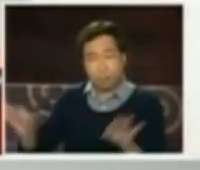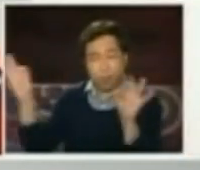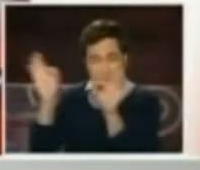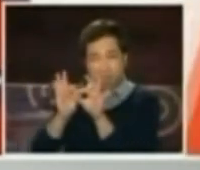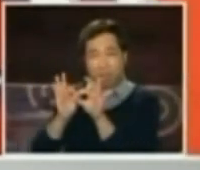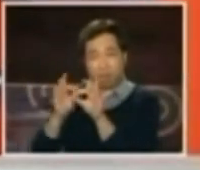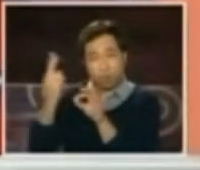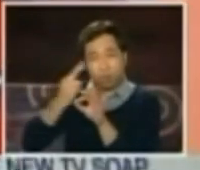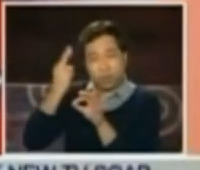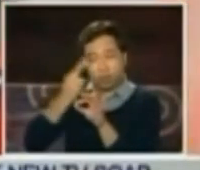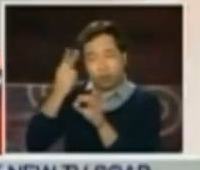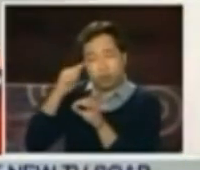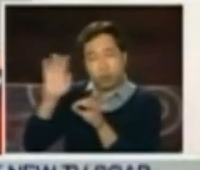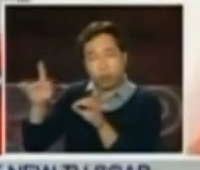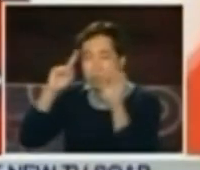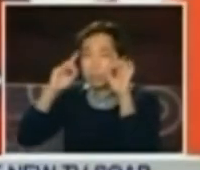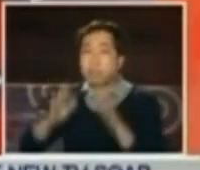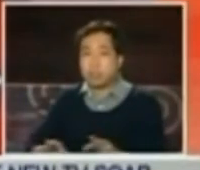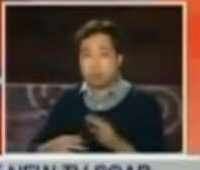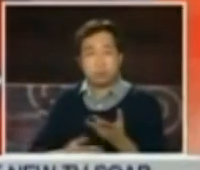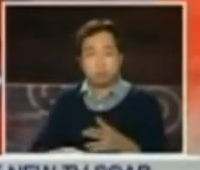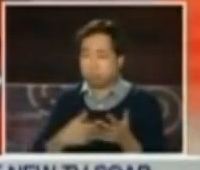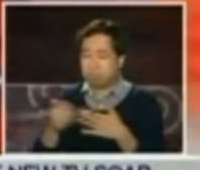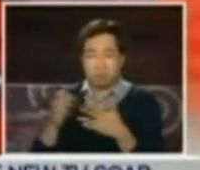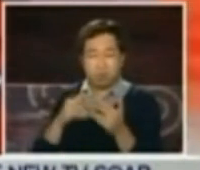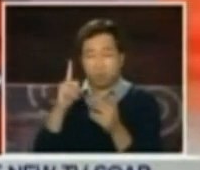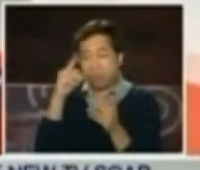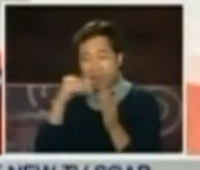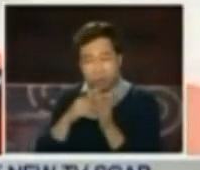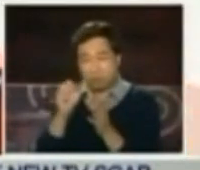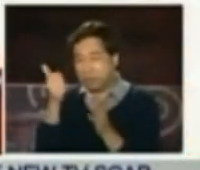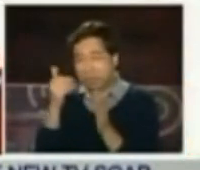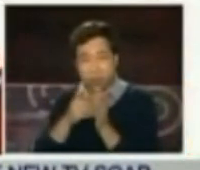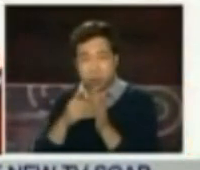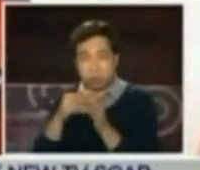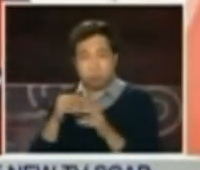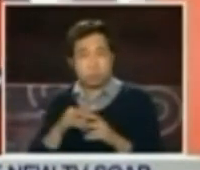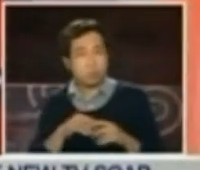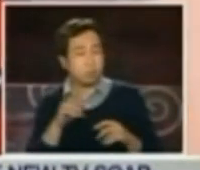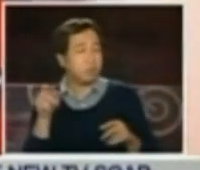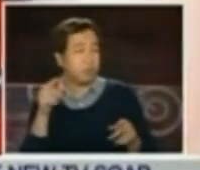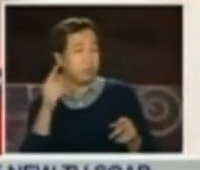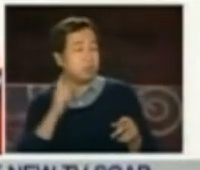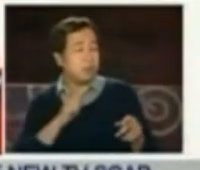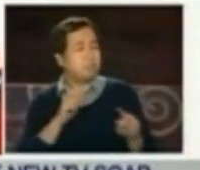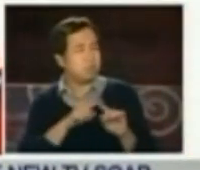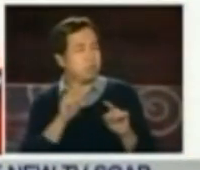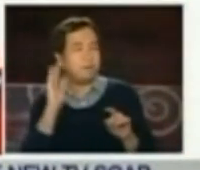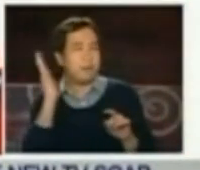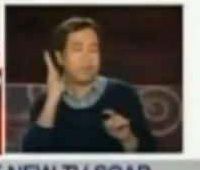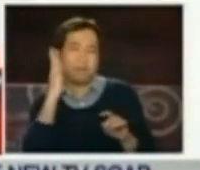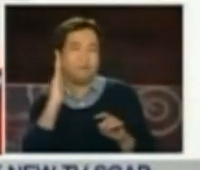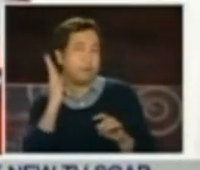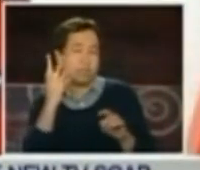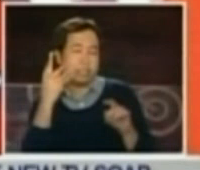to convict? If it were a smaller amount, for example, maybe $1,000, $10,000. This one was 50 times more than what